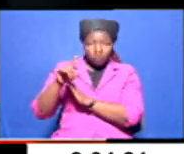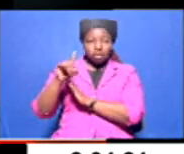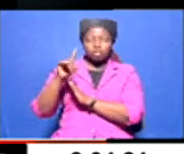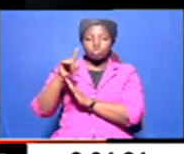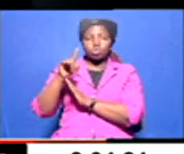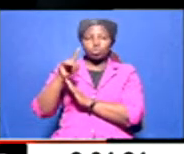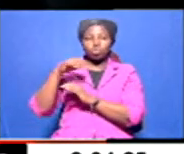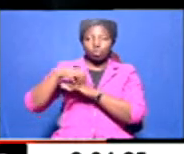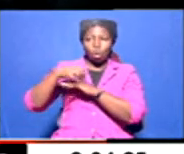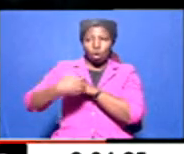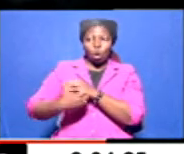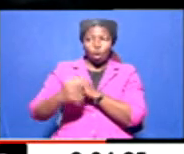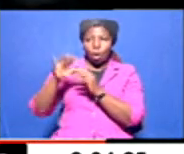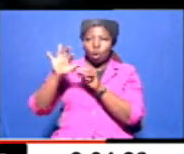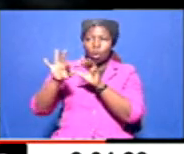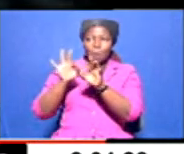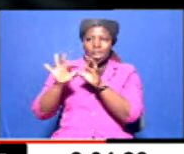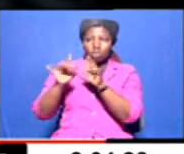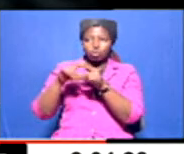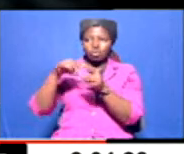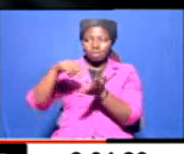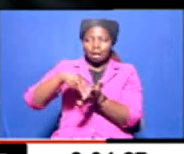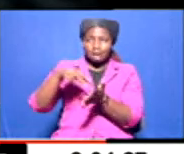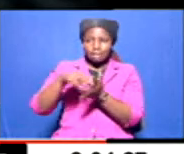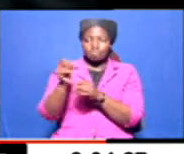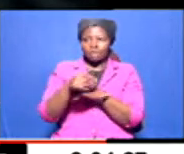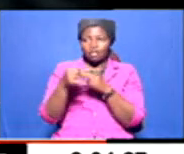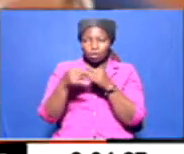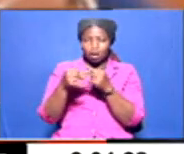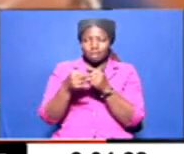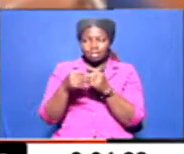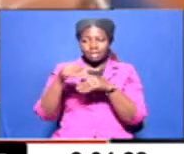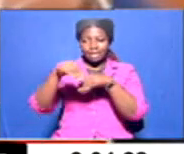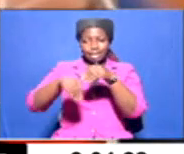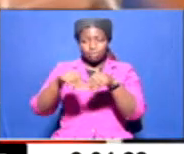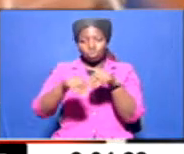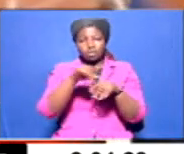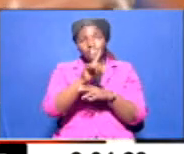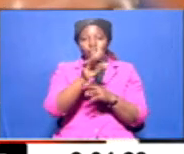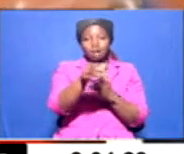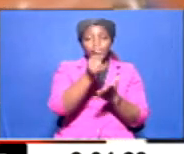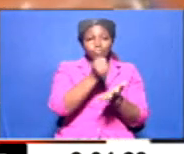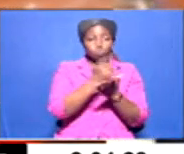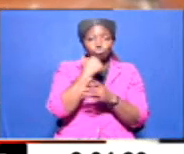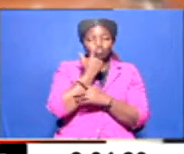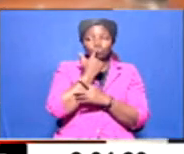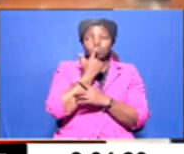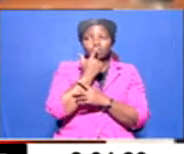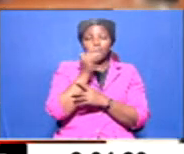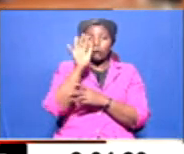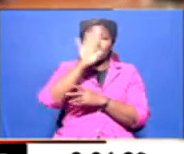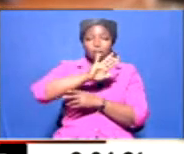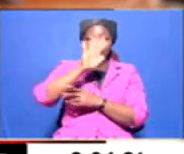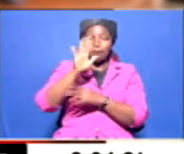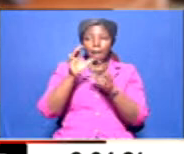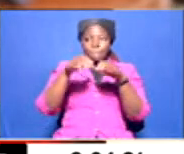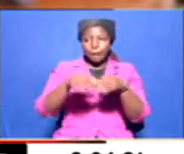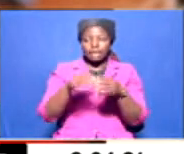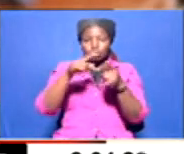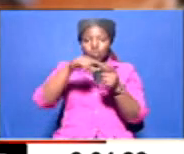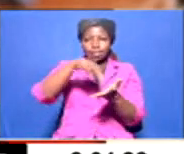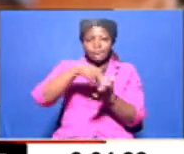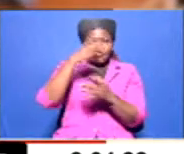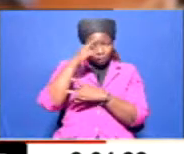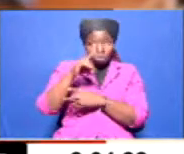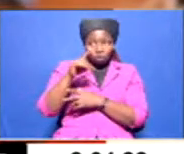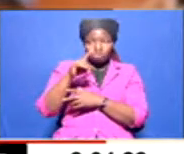contest in the August polls. Sonko has been nominated by the Wiper Party to vie for the Mombasa County gubernatorial seat.